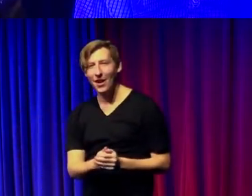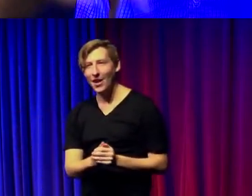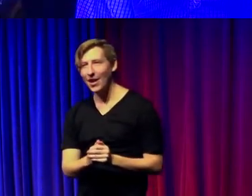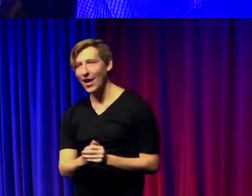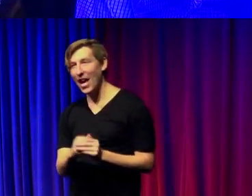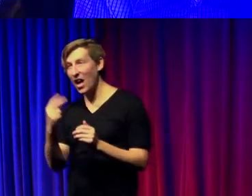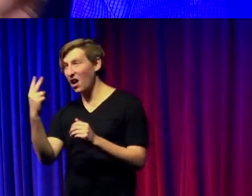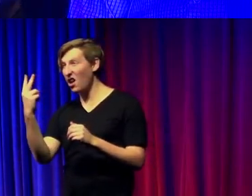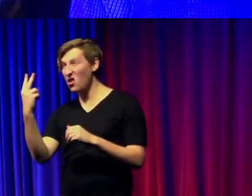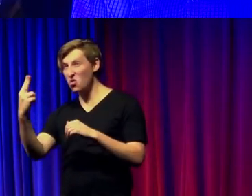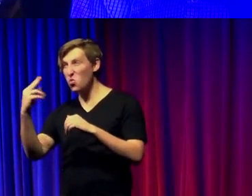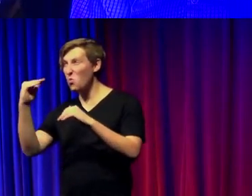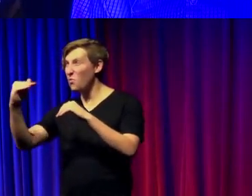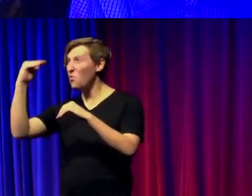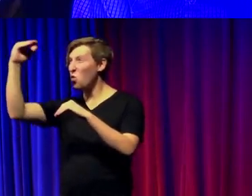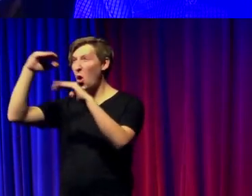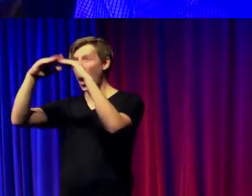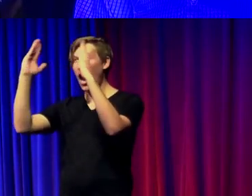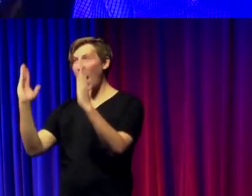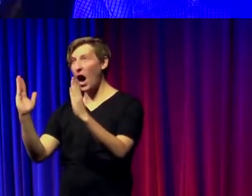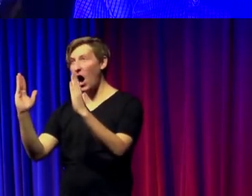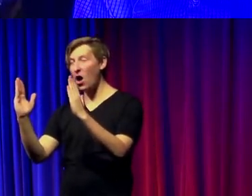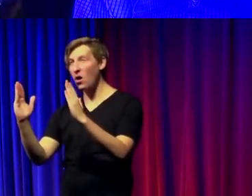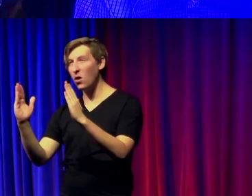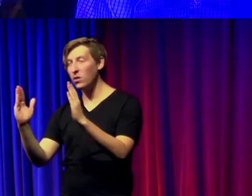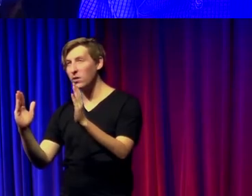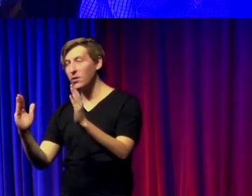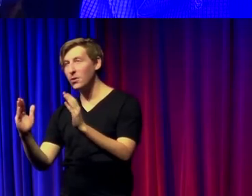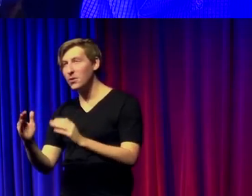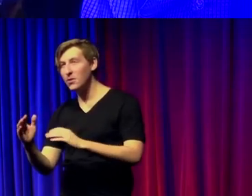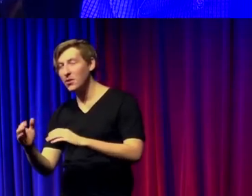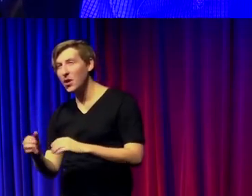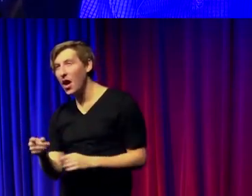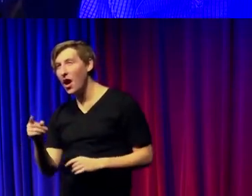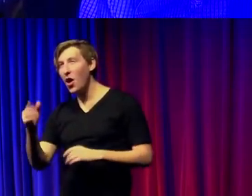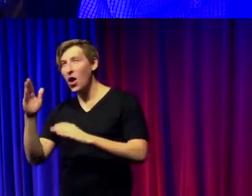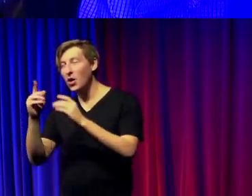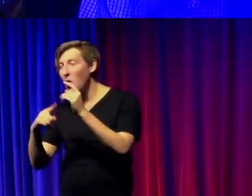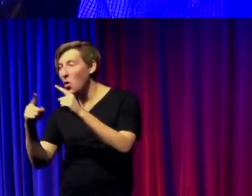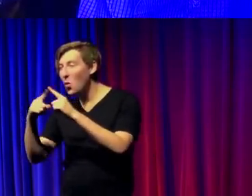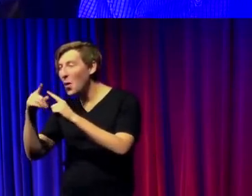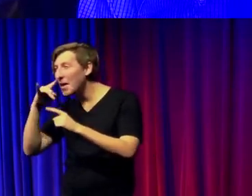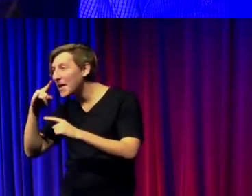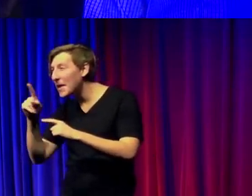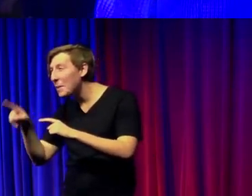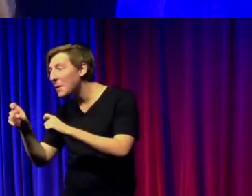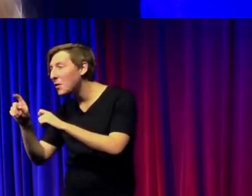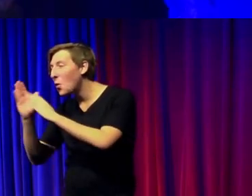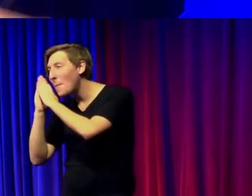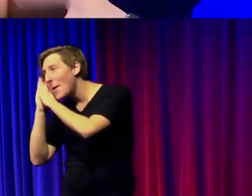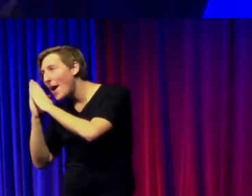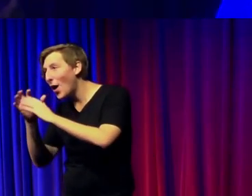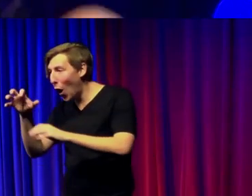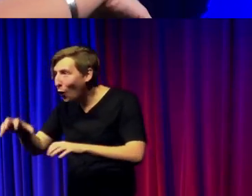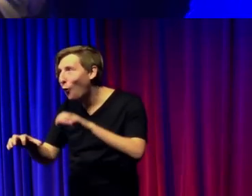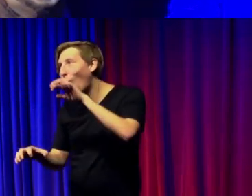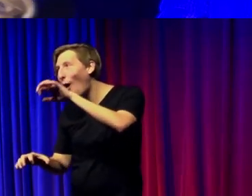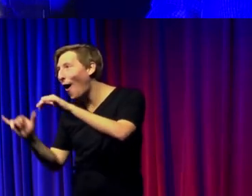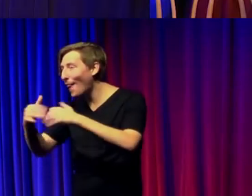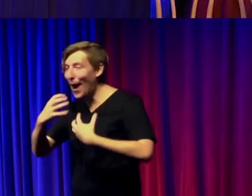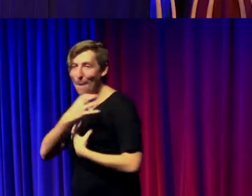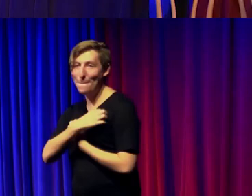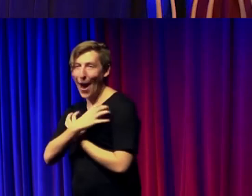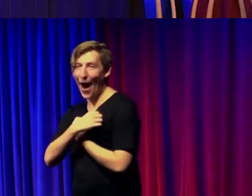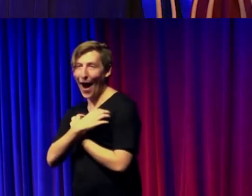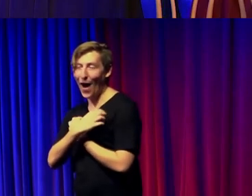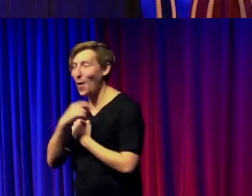have a two-story house, and they'll take him to bed. They like all crawl up the stairs like they're bears. They go like, let's be the bear family, and they like go off and like they're